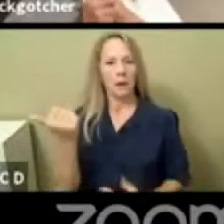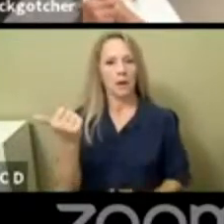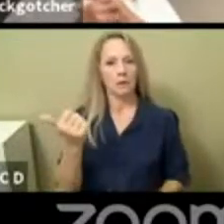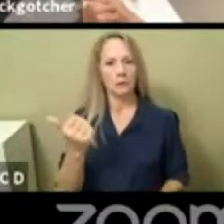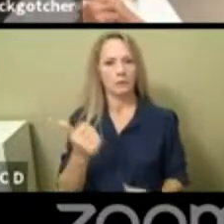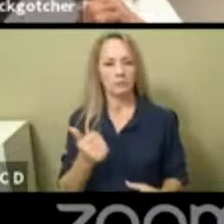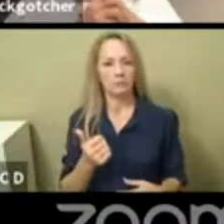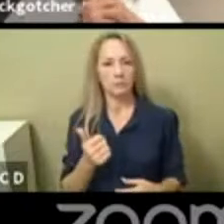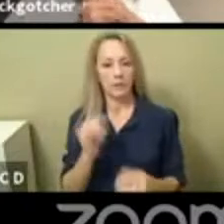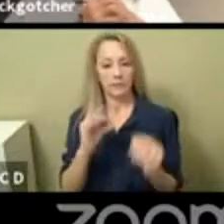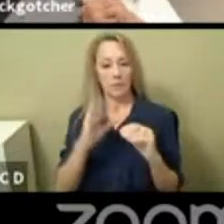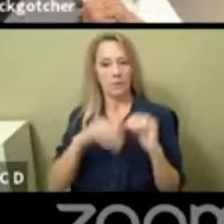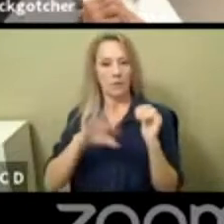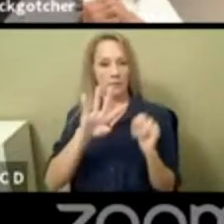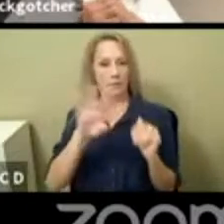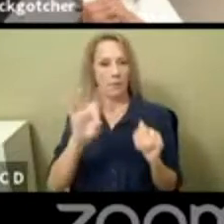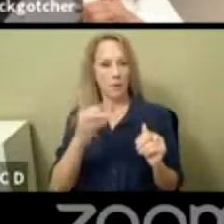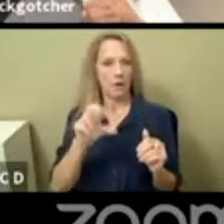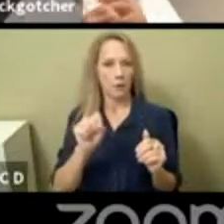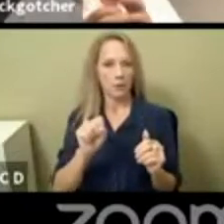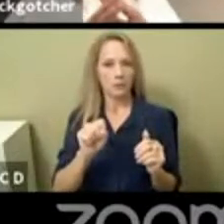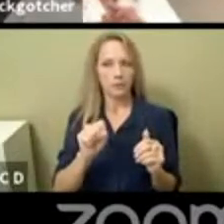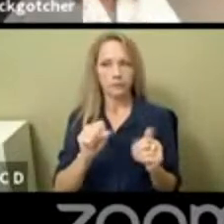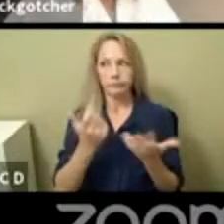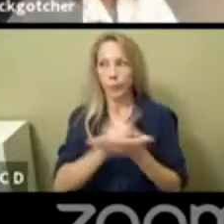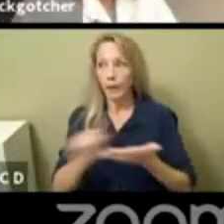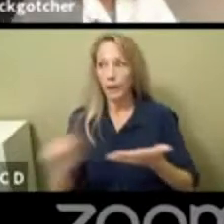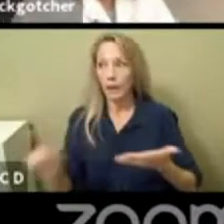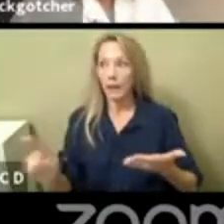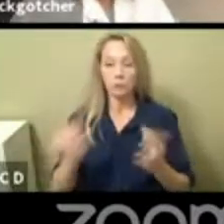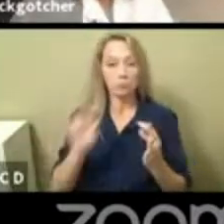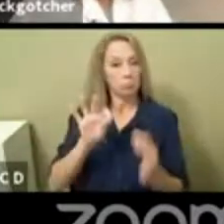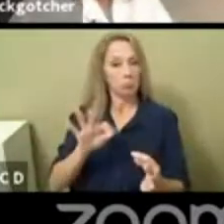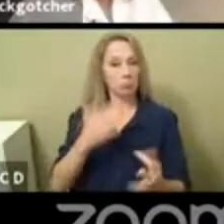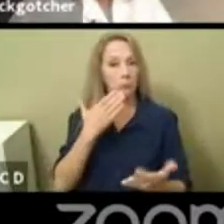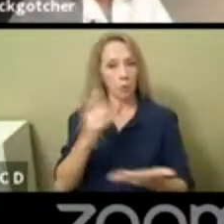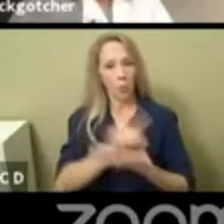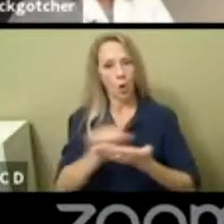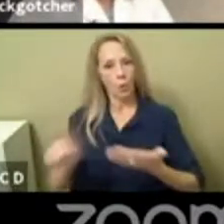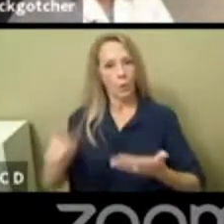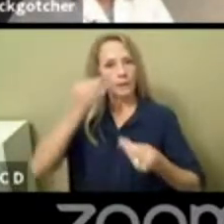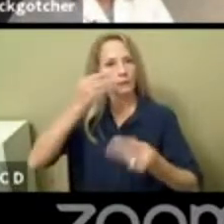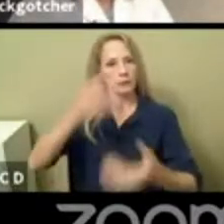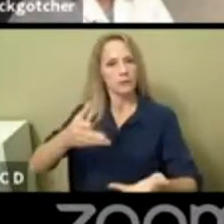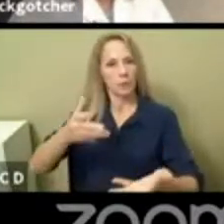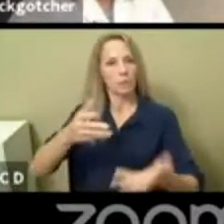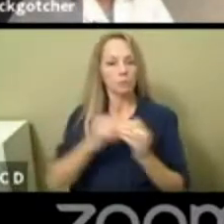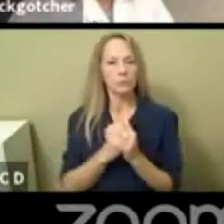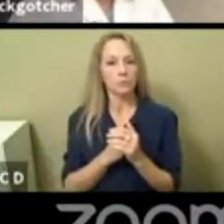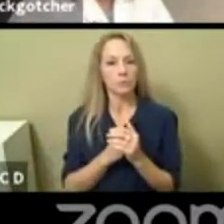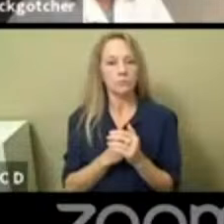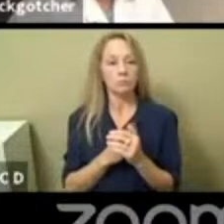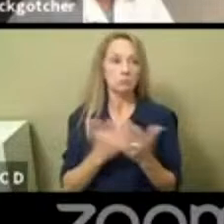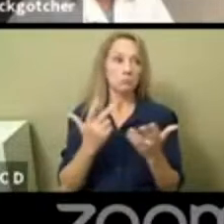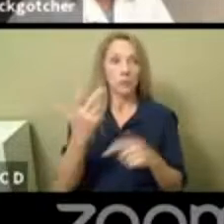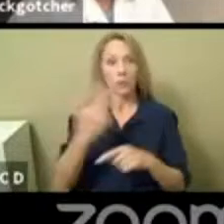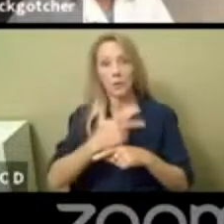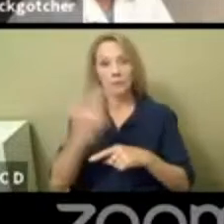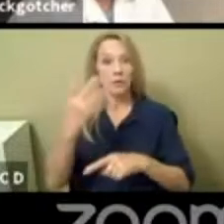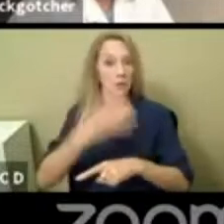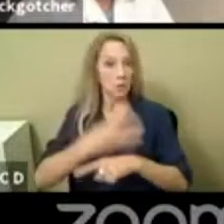48 hours, a week or so would be ideal, or even 3 or 4